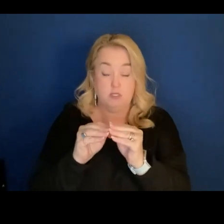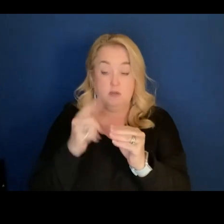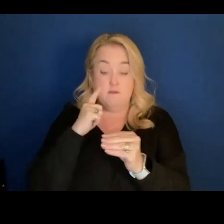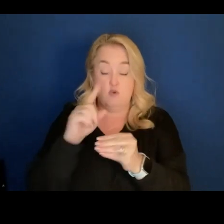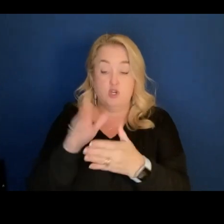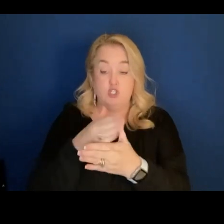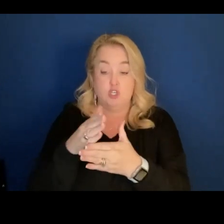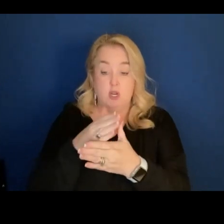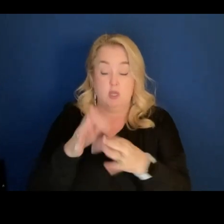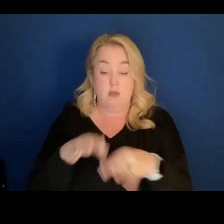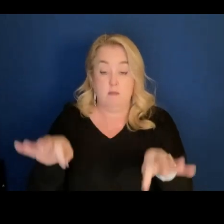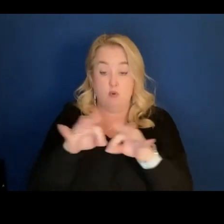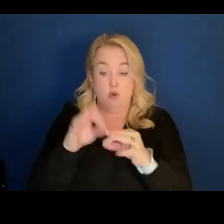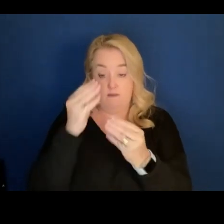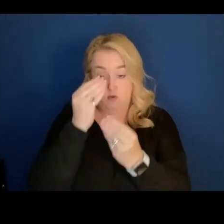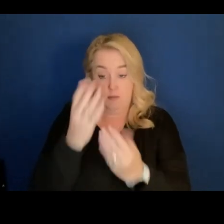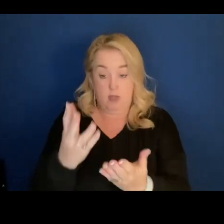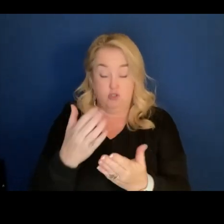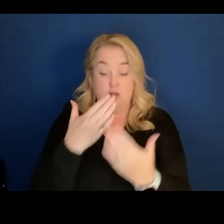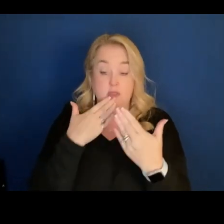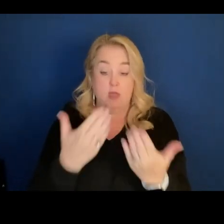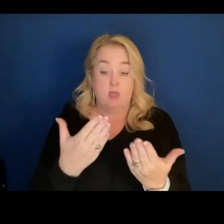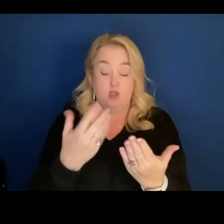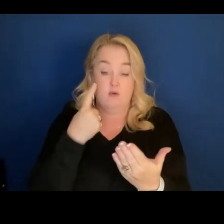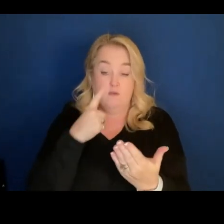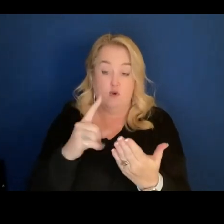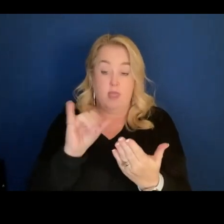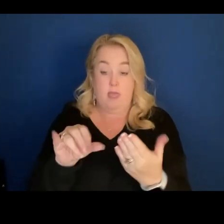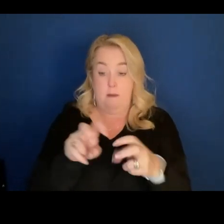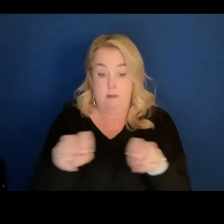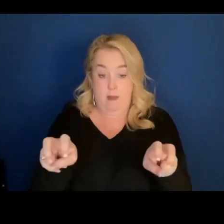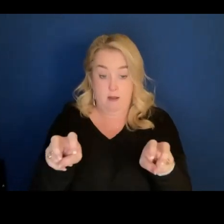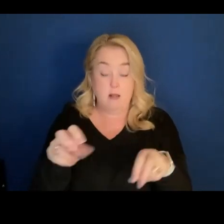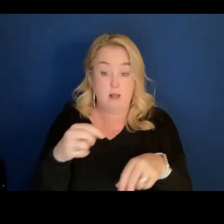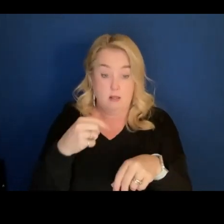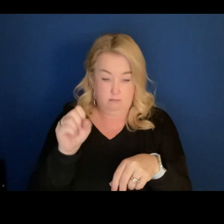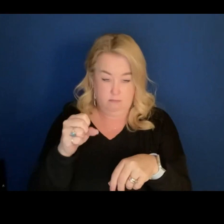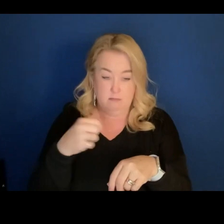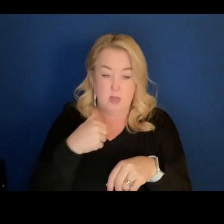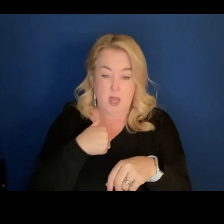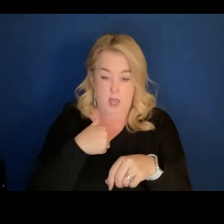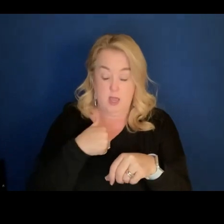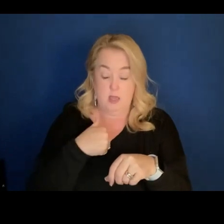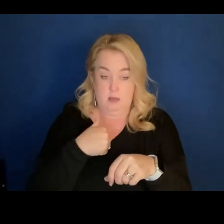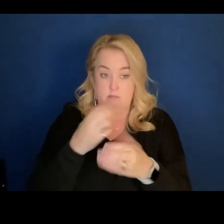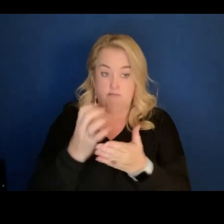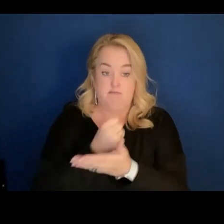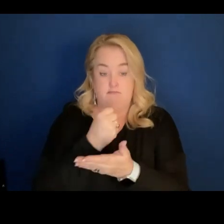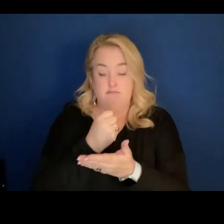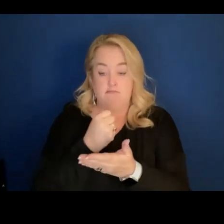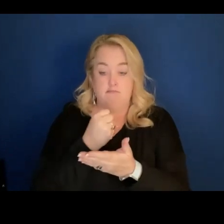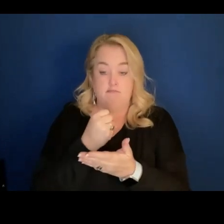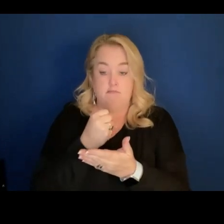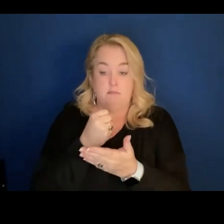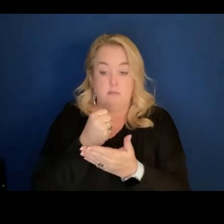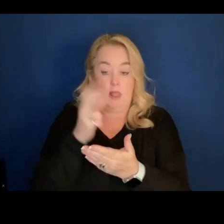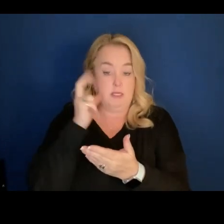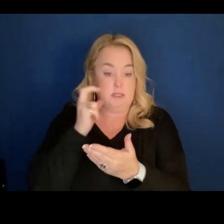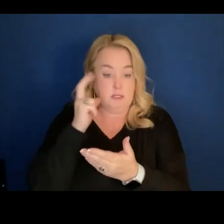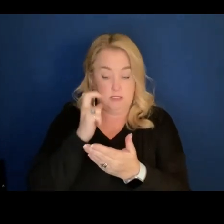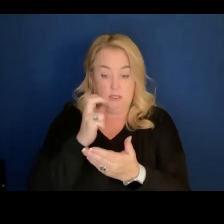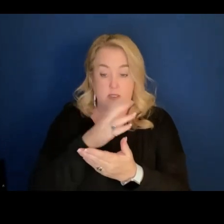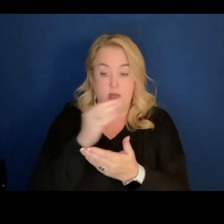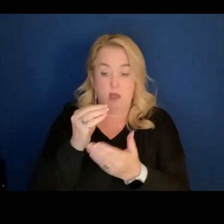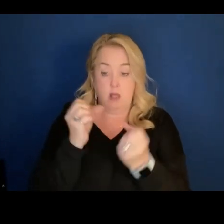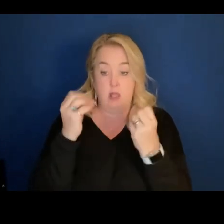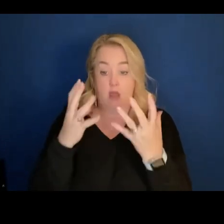sharing this really important information. And thank you for that previous panel. I was able to get on a little early and listen. And I think a